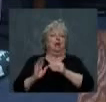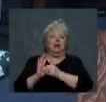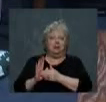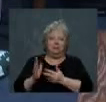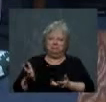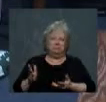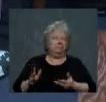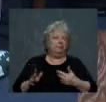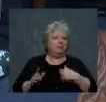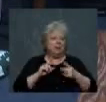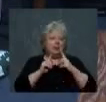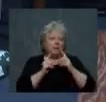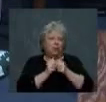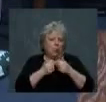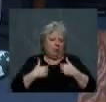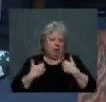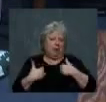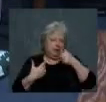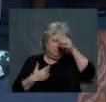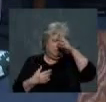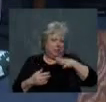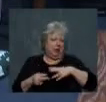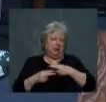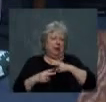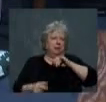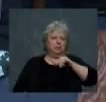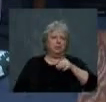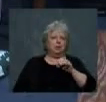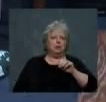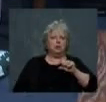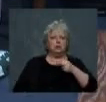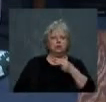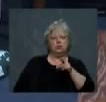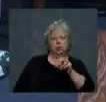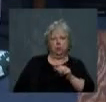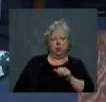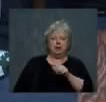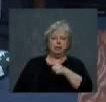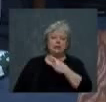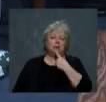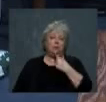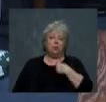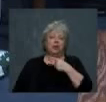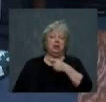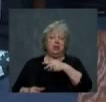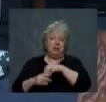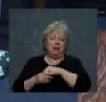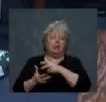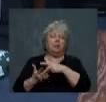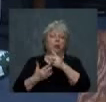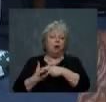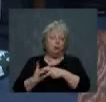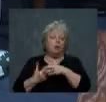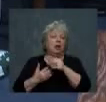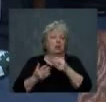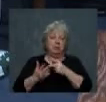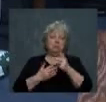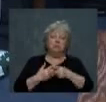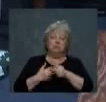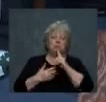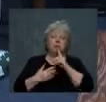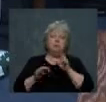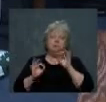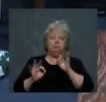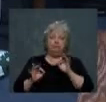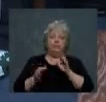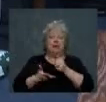was Joshua. And he had explained to me that he had been in the program and how they were helping him, and we had a